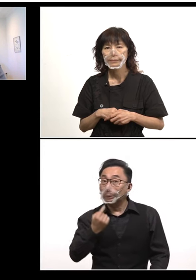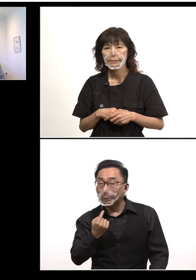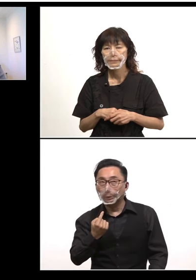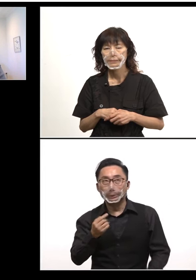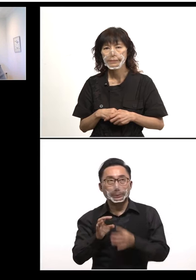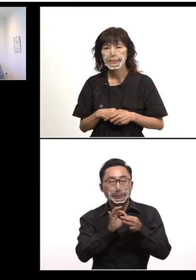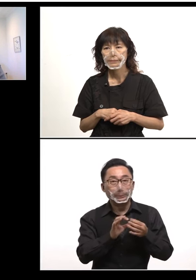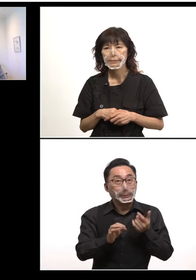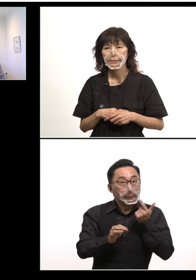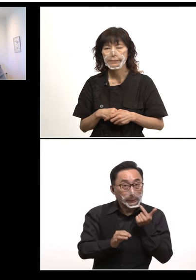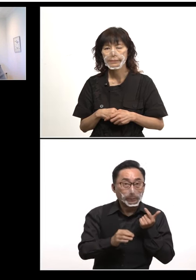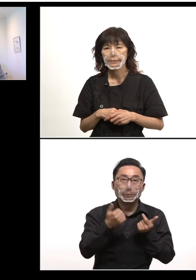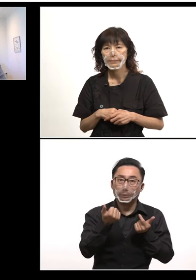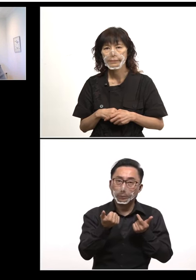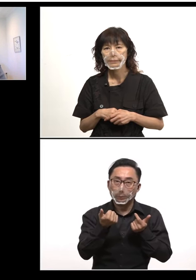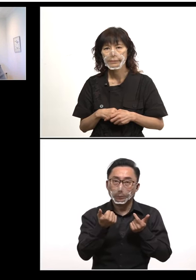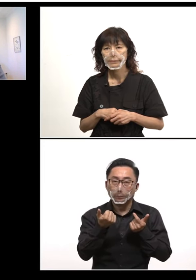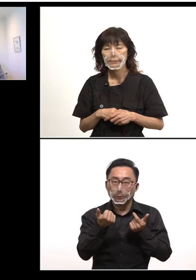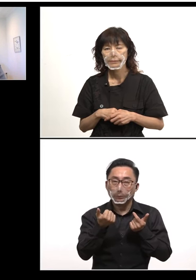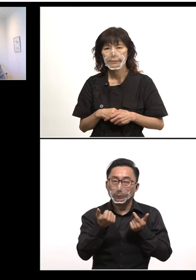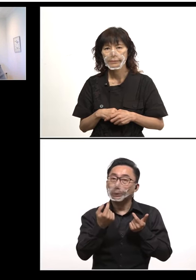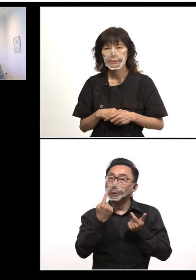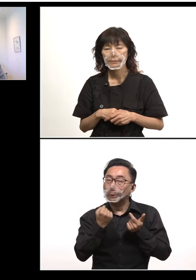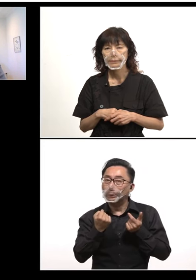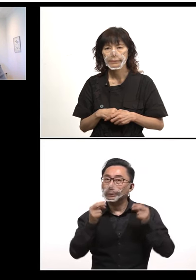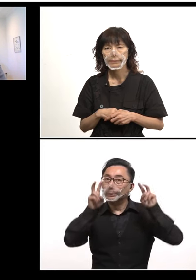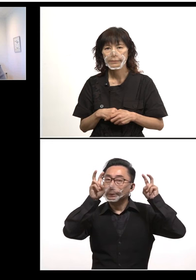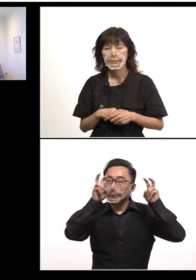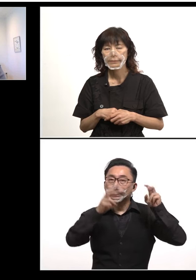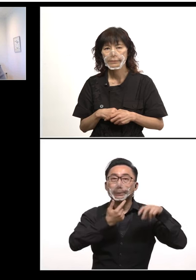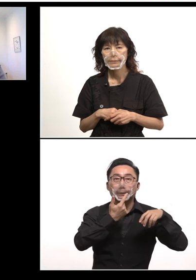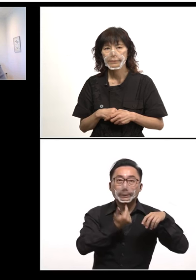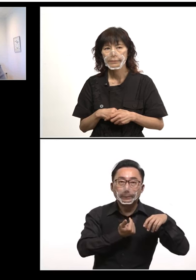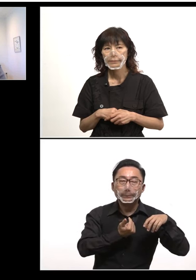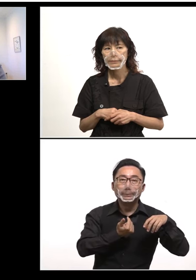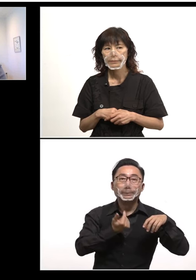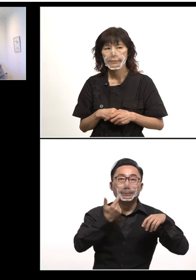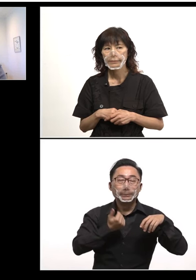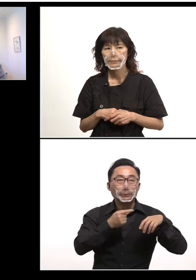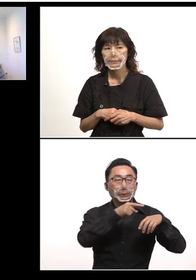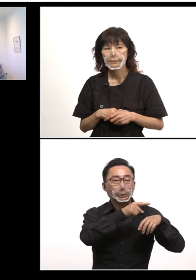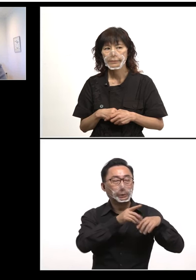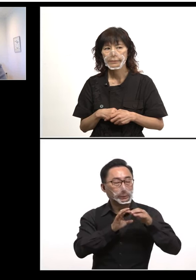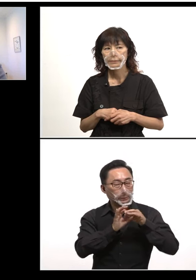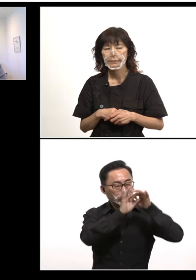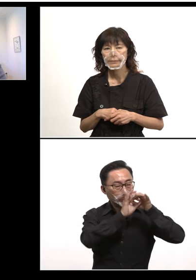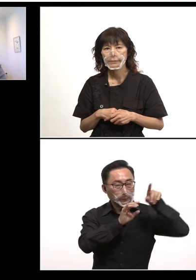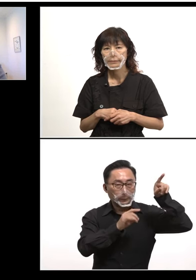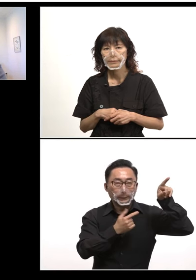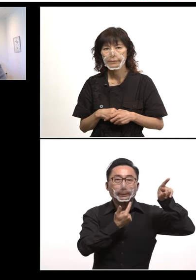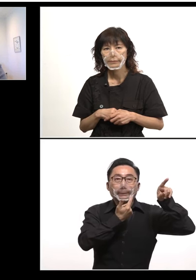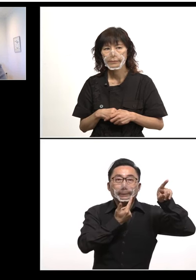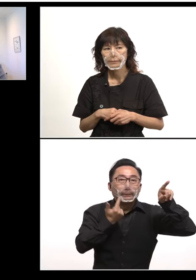him, red is sweet. And so his associations, his connections about these colors were